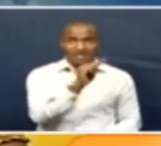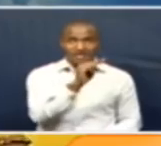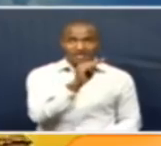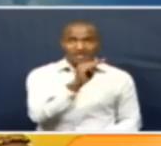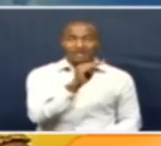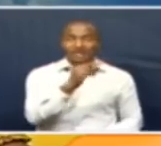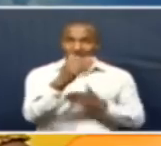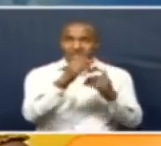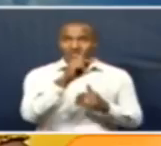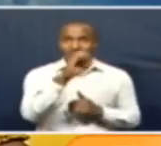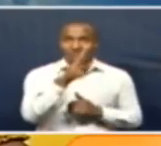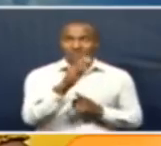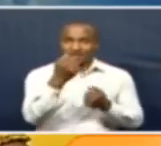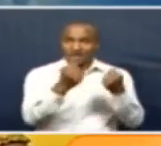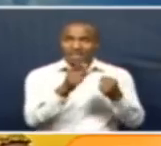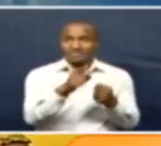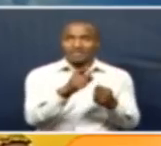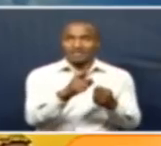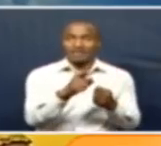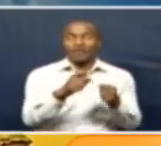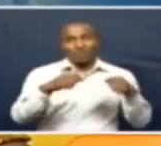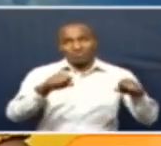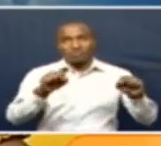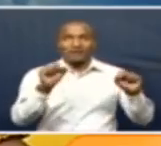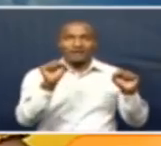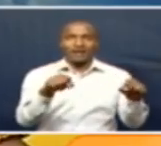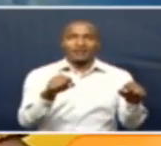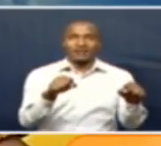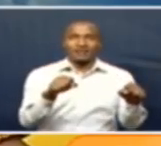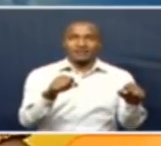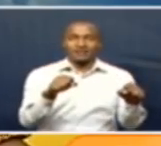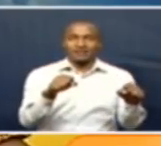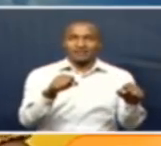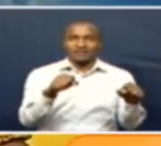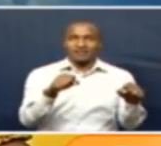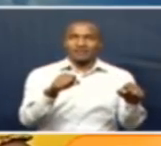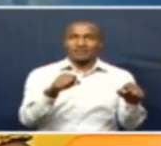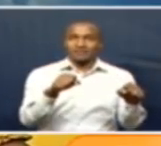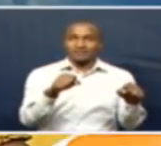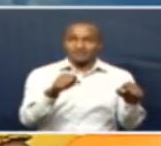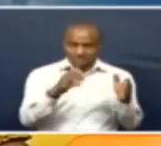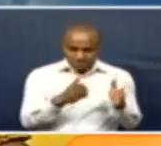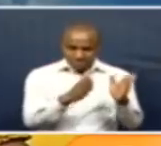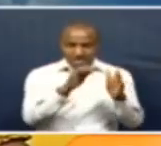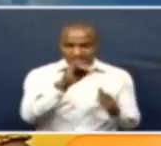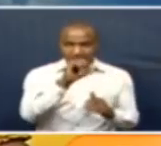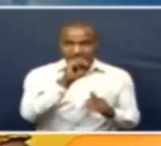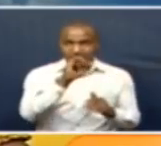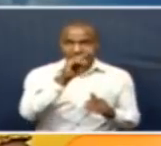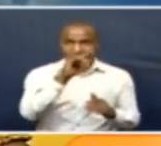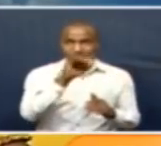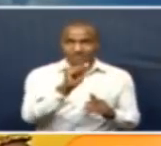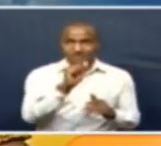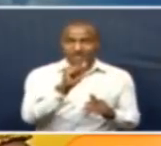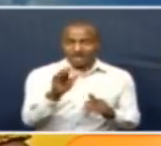KCMB, kuna gari siko hapo na unaweza chukua motorbike. Mahali ukienda Jaisinya utapata mahali inaitwa